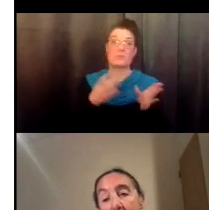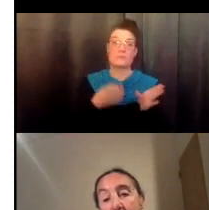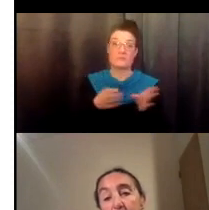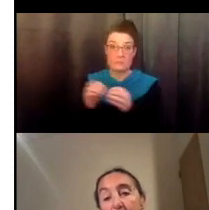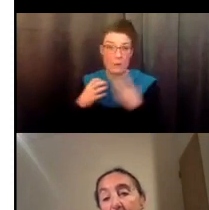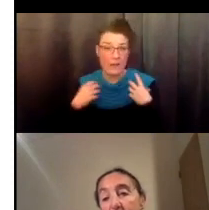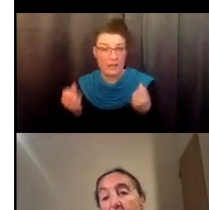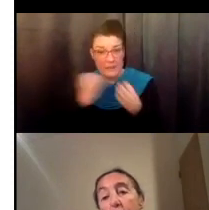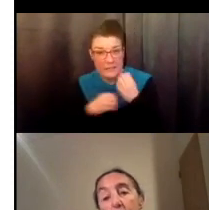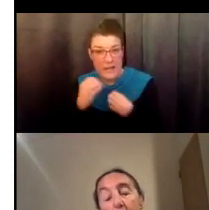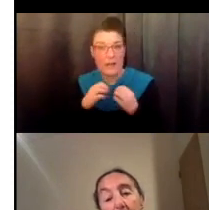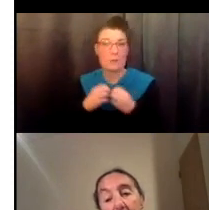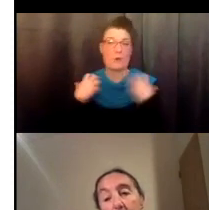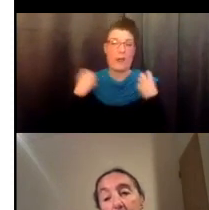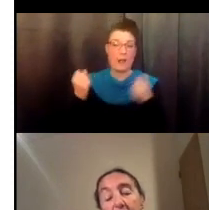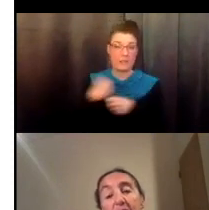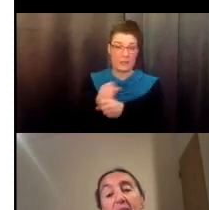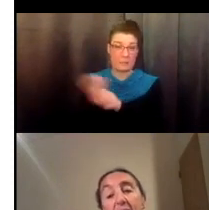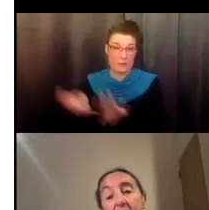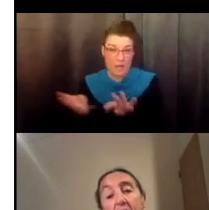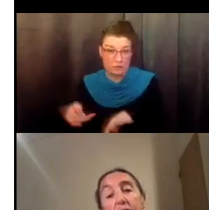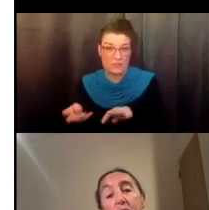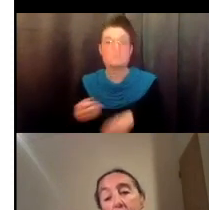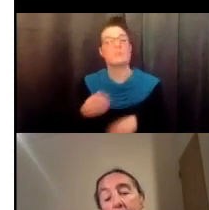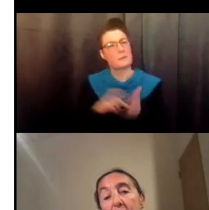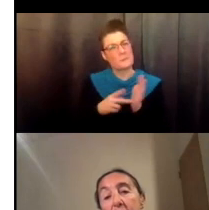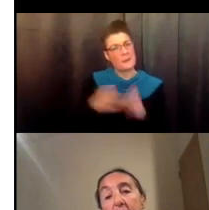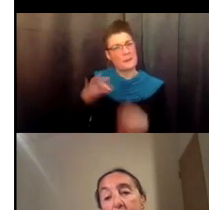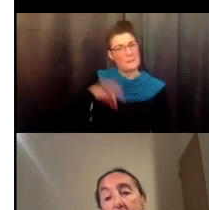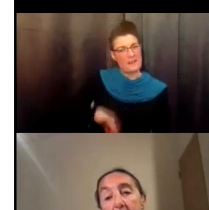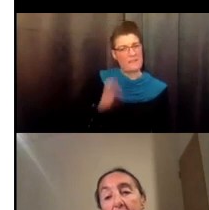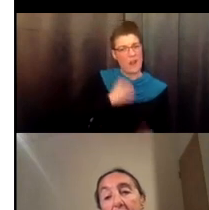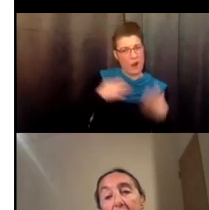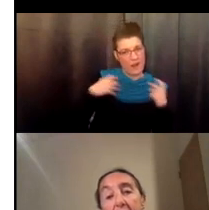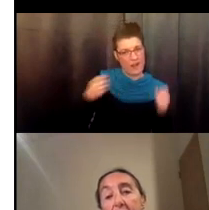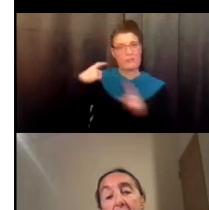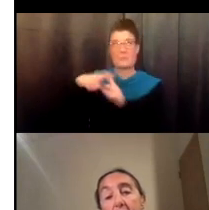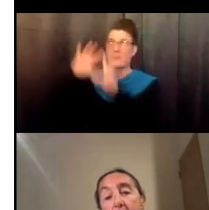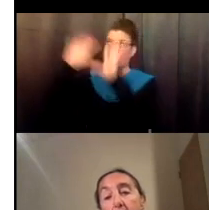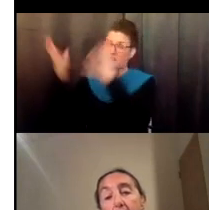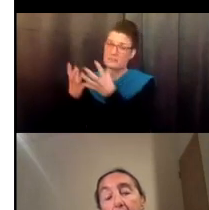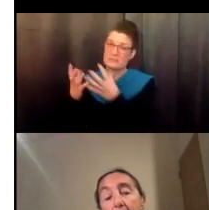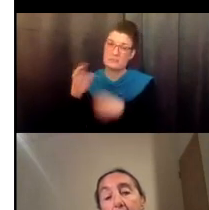and less food waste, we both get health benefits and reduce greenhouse gas emissions. Next.